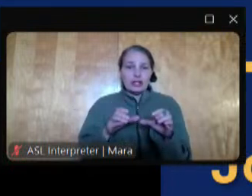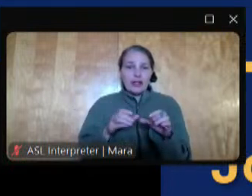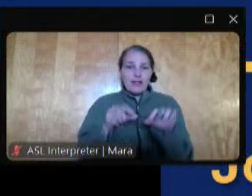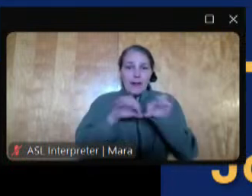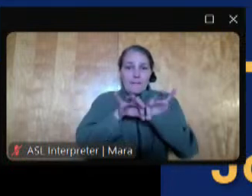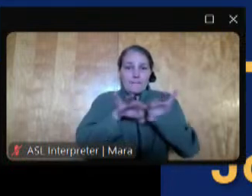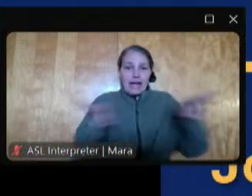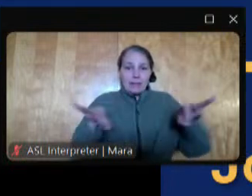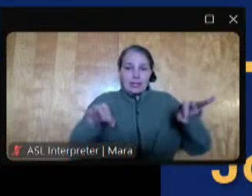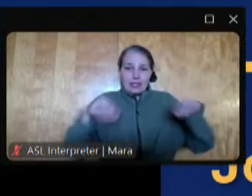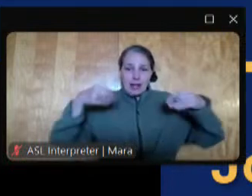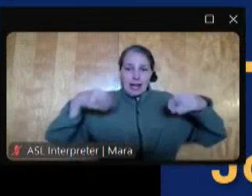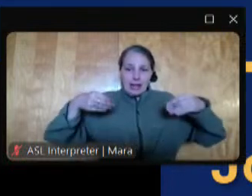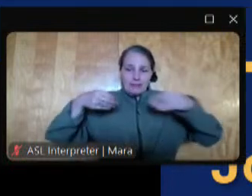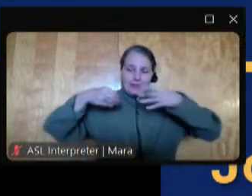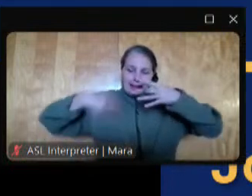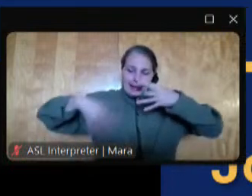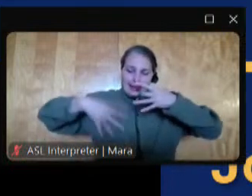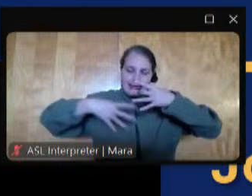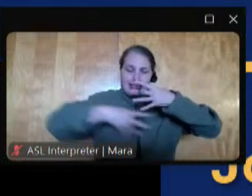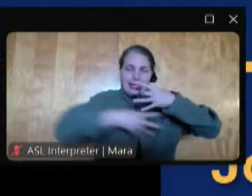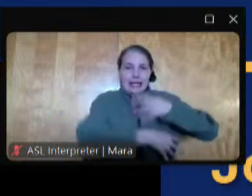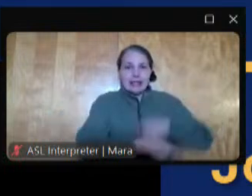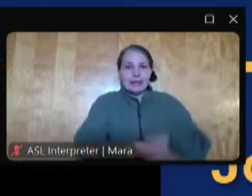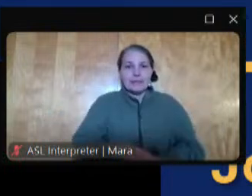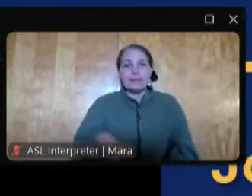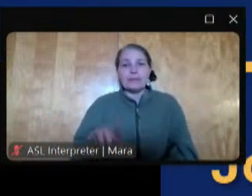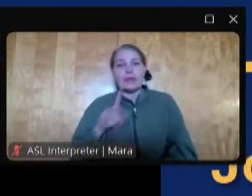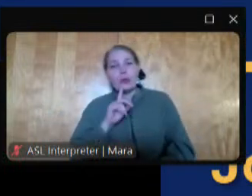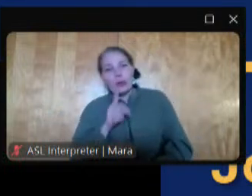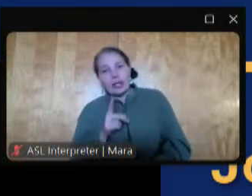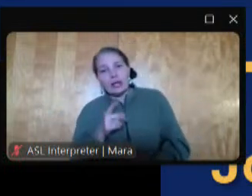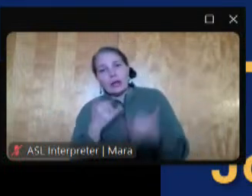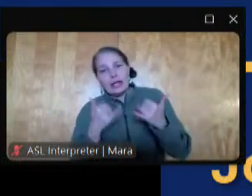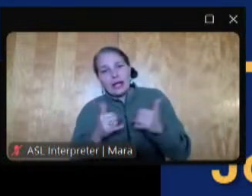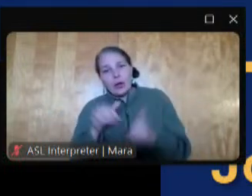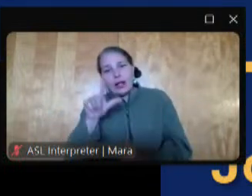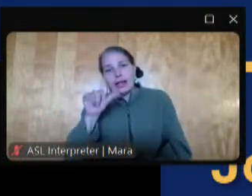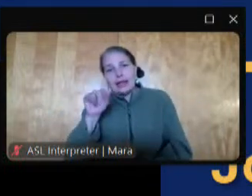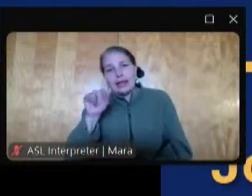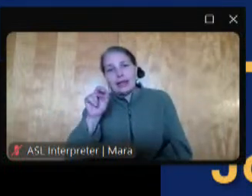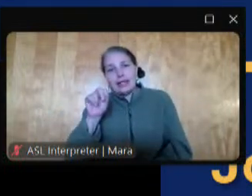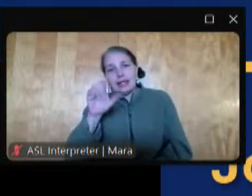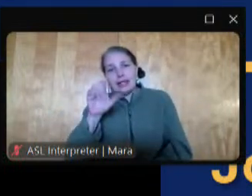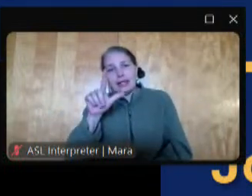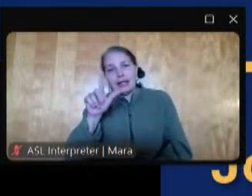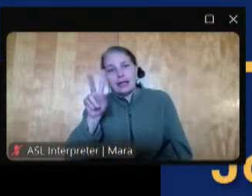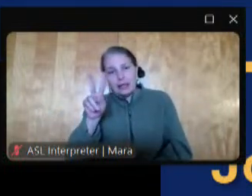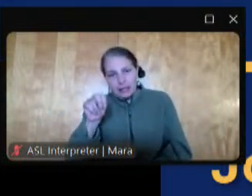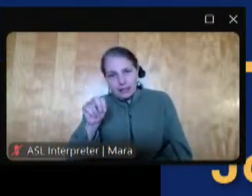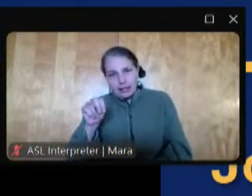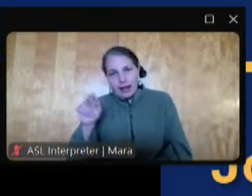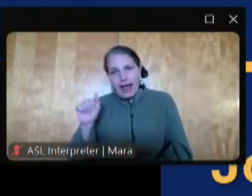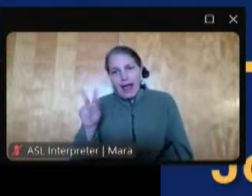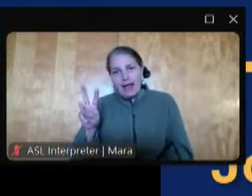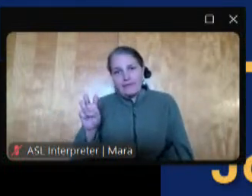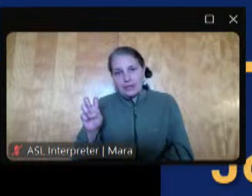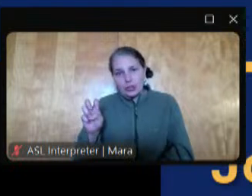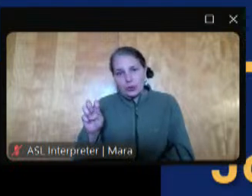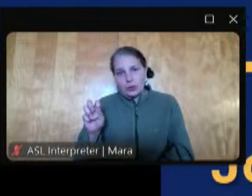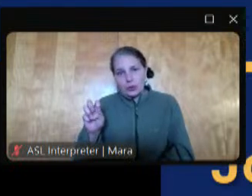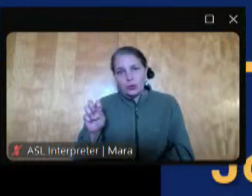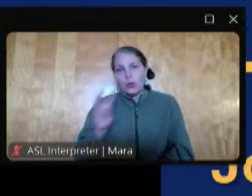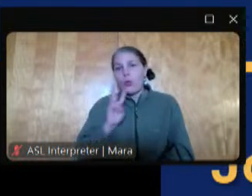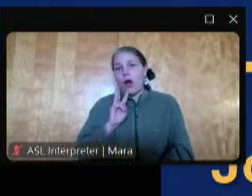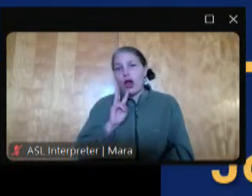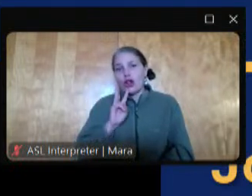So currently Lincoln Avenue Water Company is fully pressurized. We do recommend, if you do